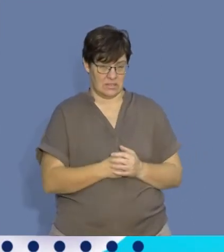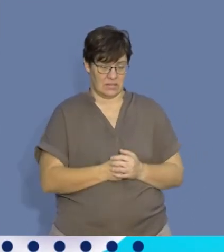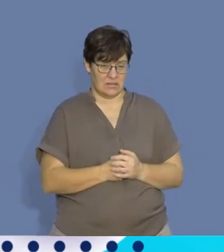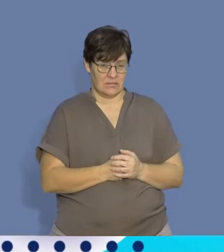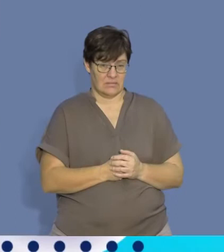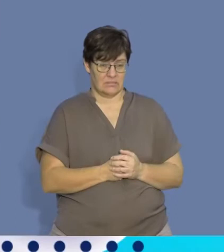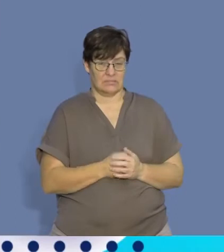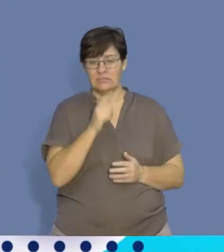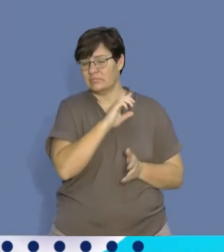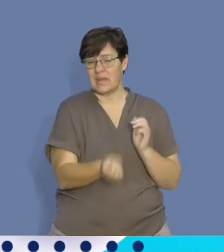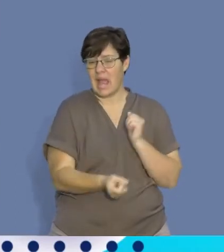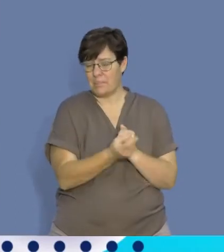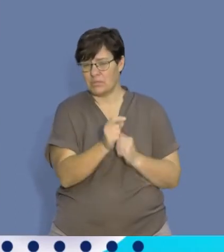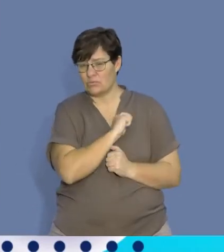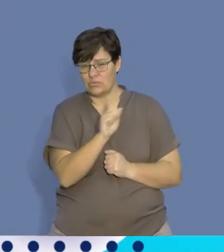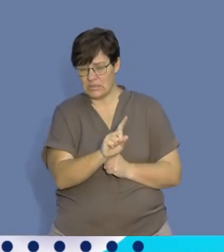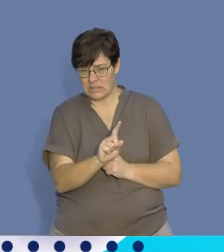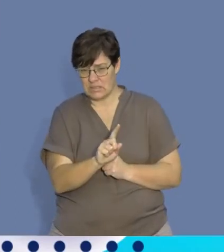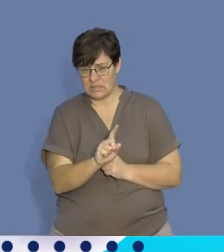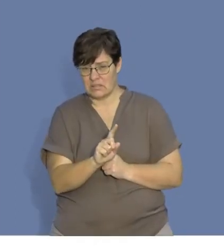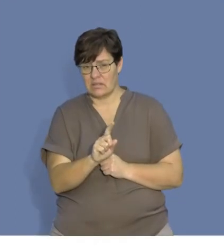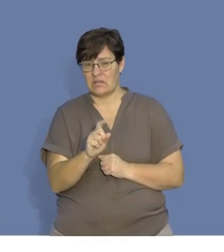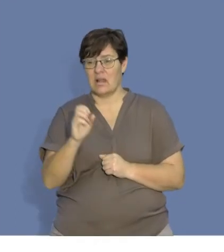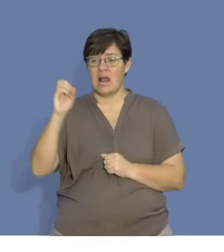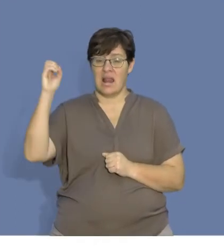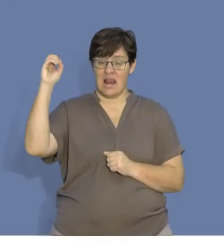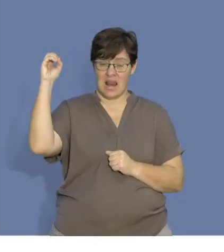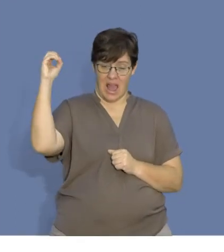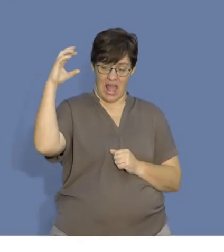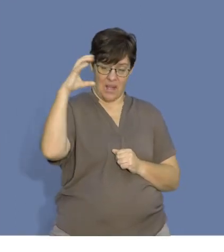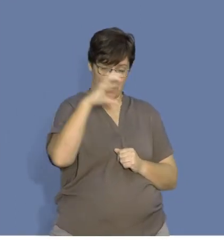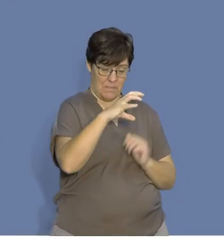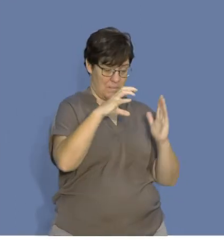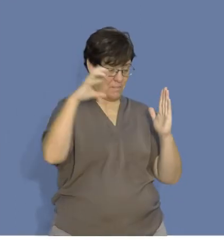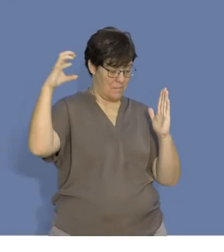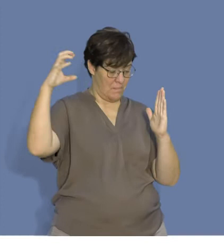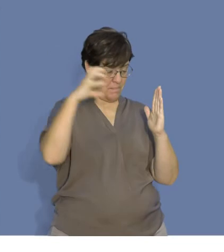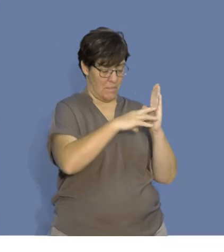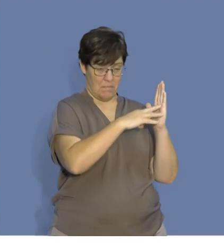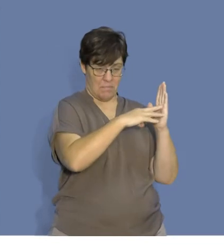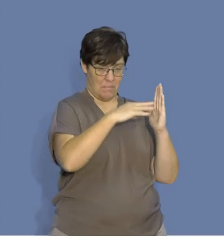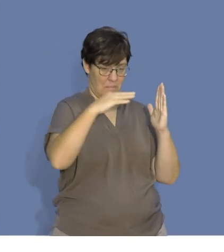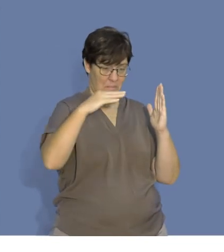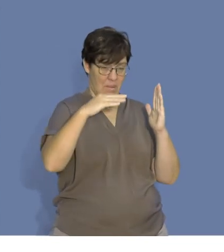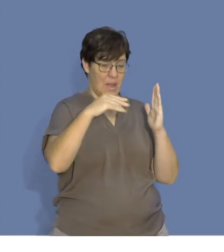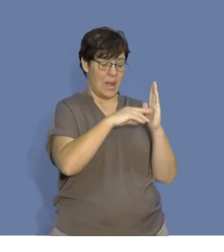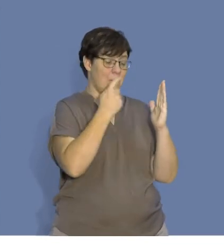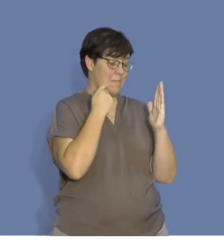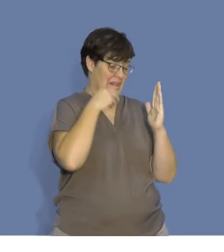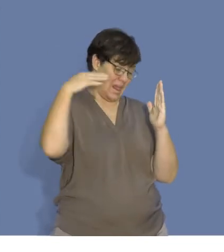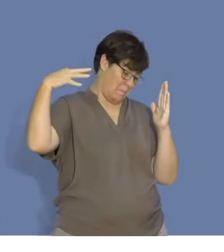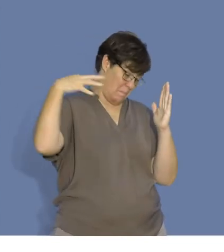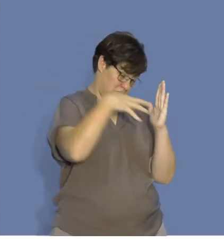actually happening is the light is hitting the metal, and something is happening inside the